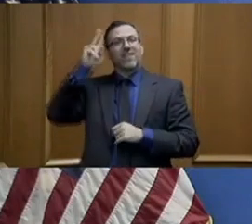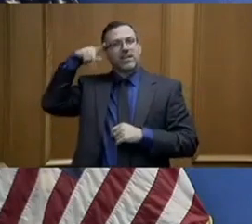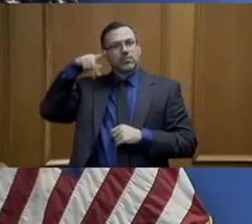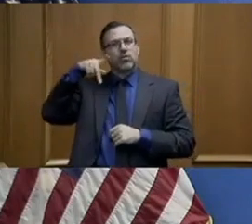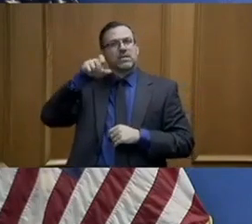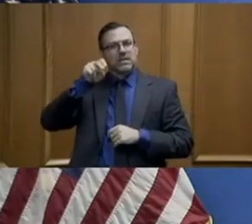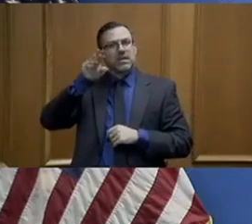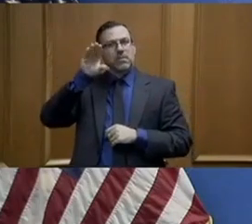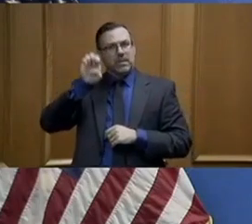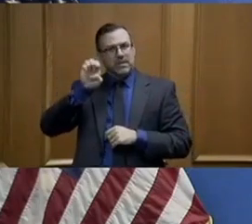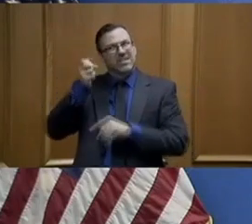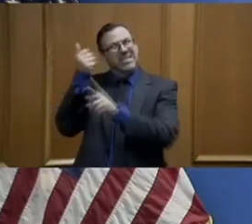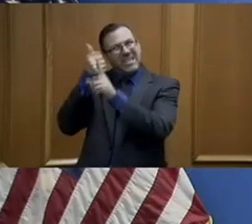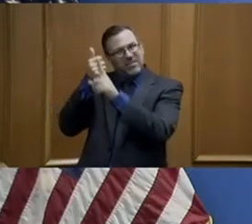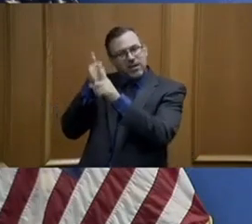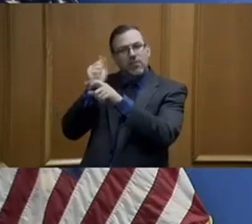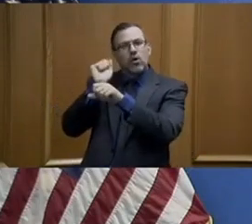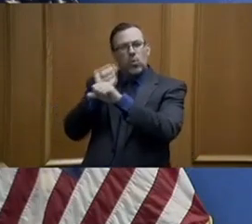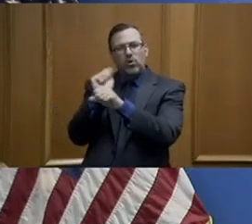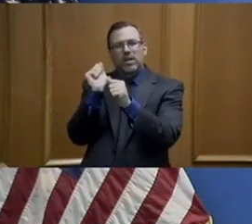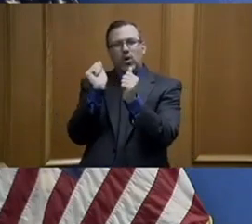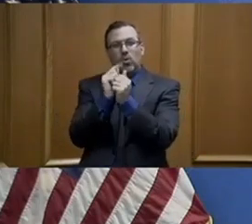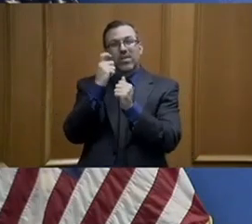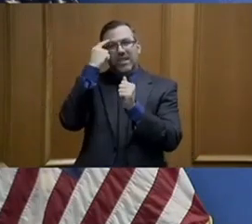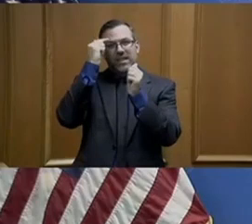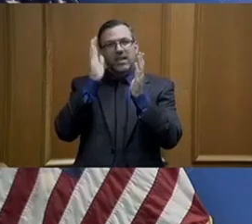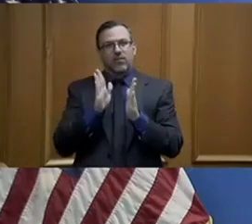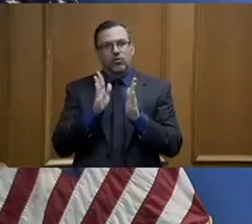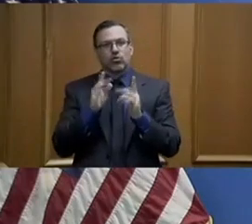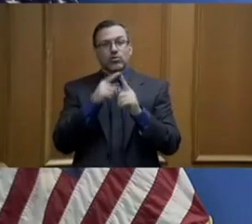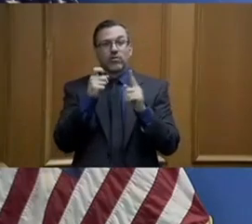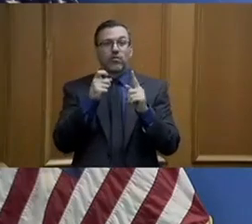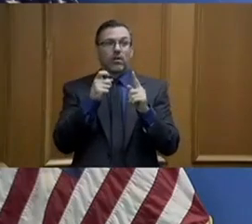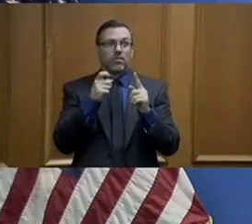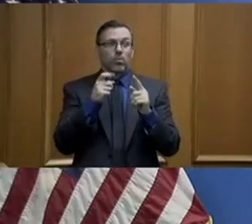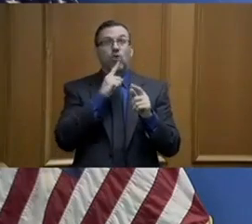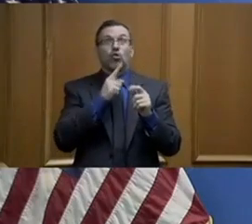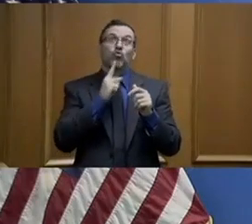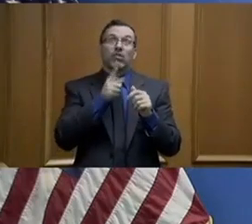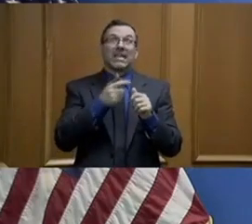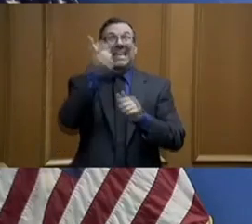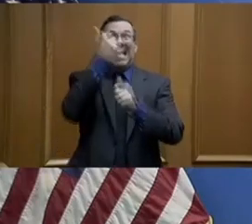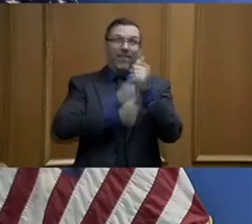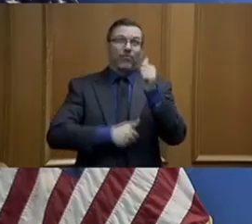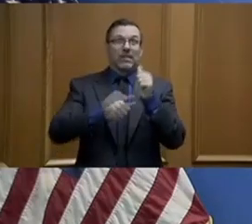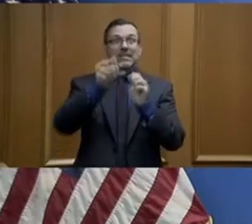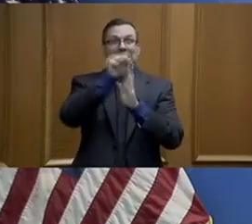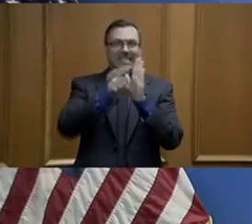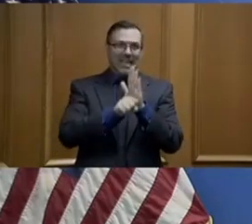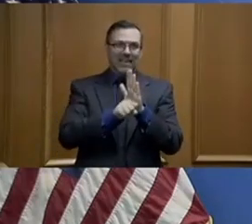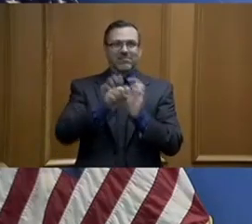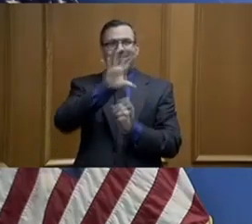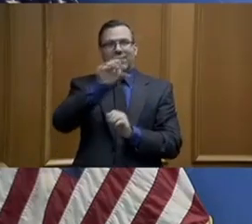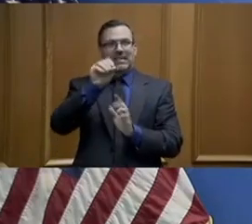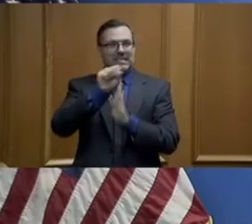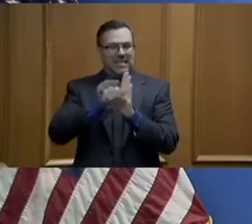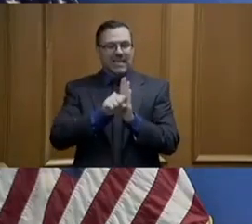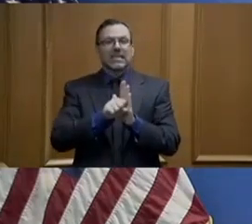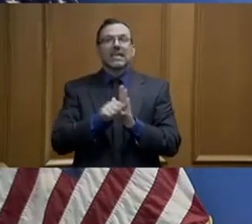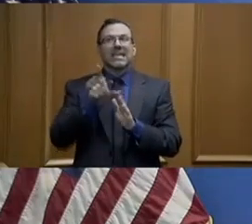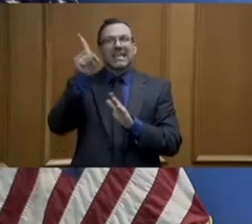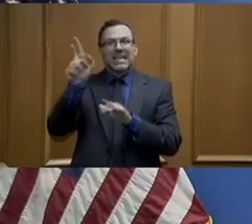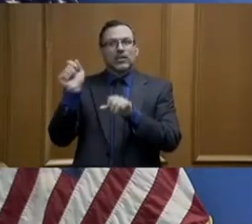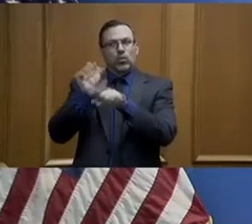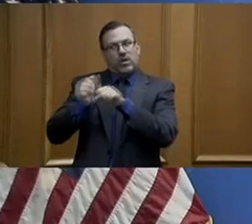is working with governors from, well, every governor in the country, actually, to develop